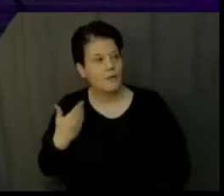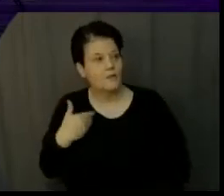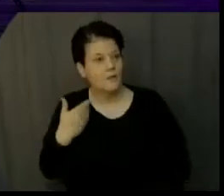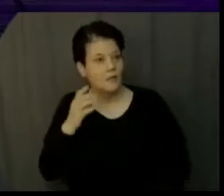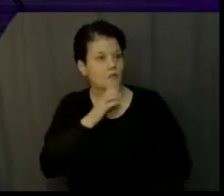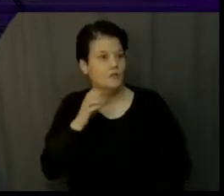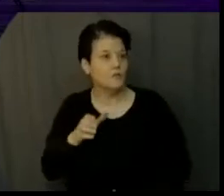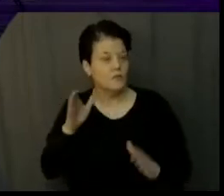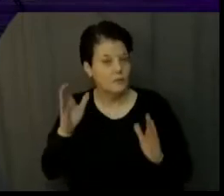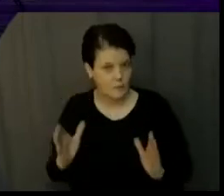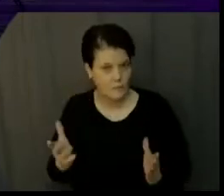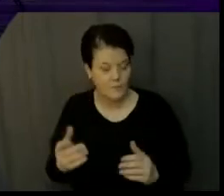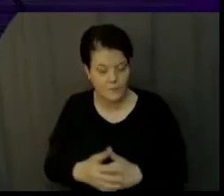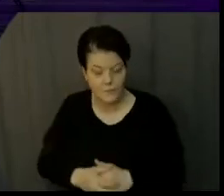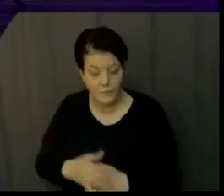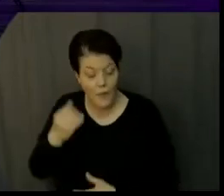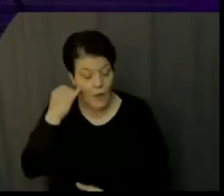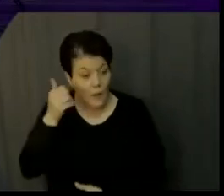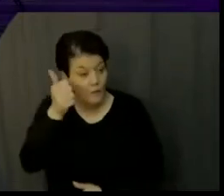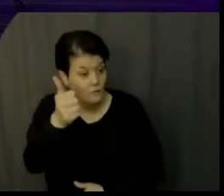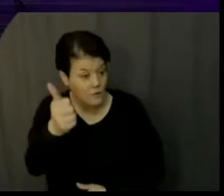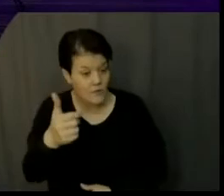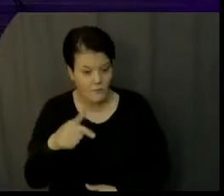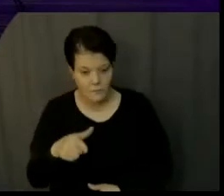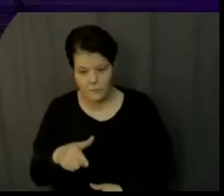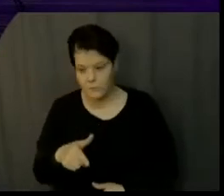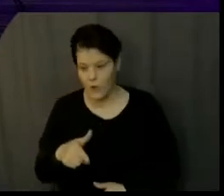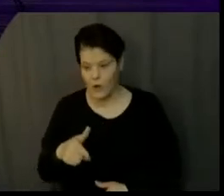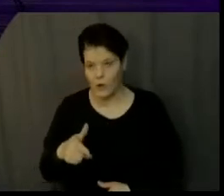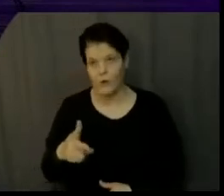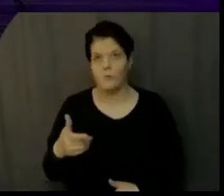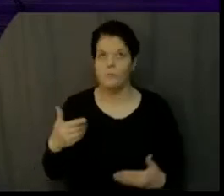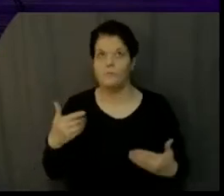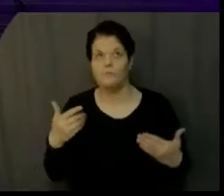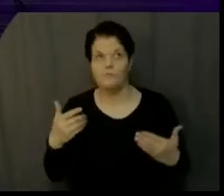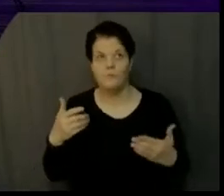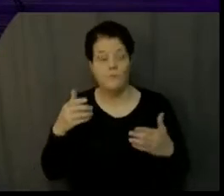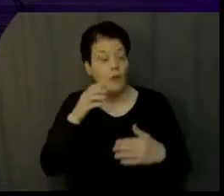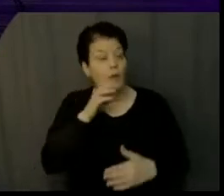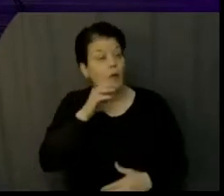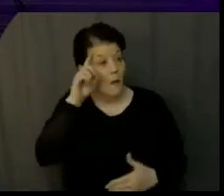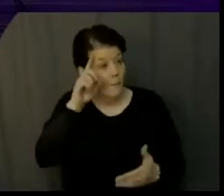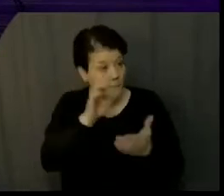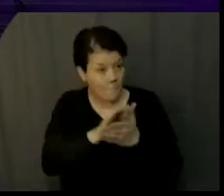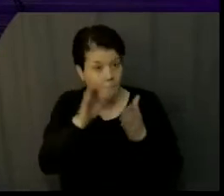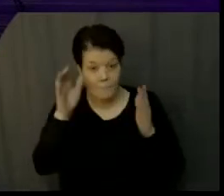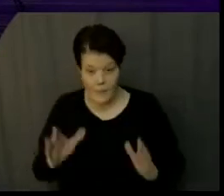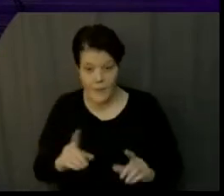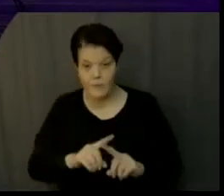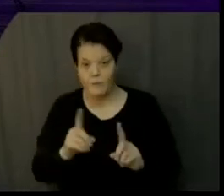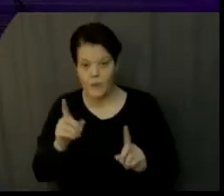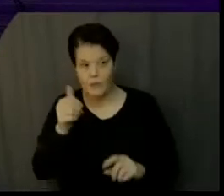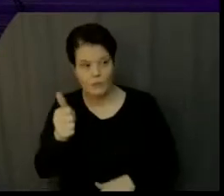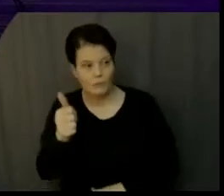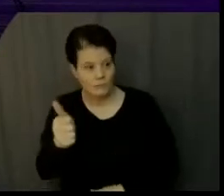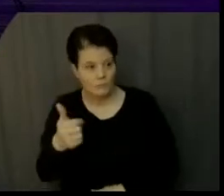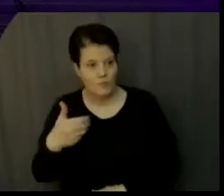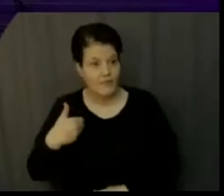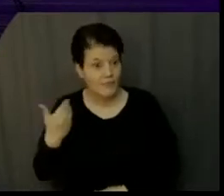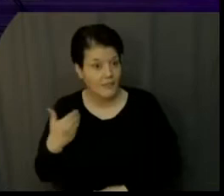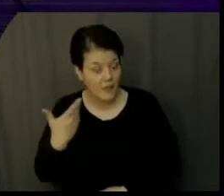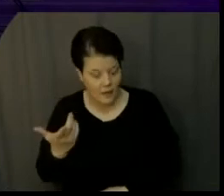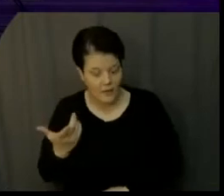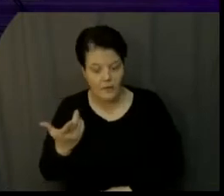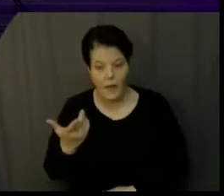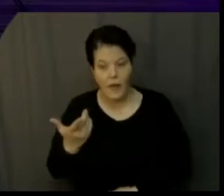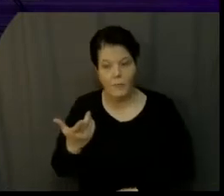like a baby Christian, these kind of moments, I remember when these moments, I was a teenager, and I remember these moments happening a lot